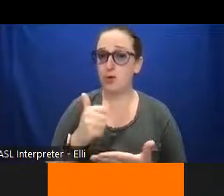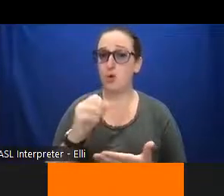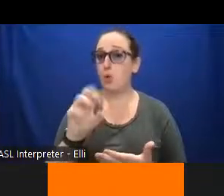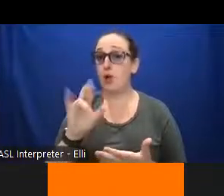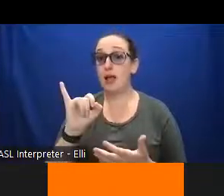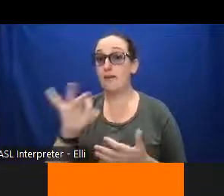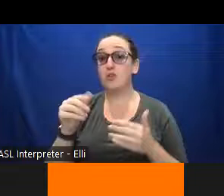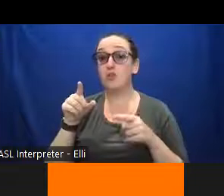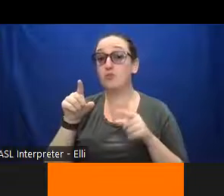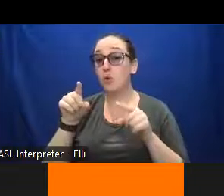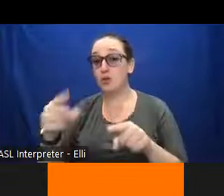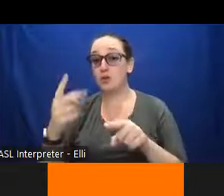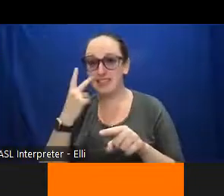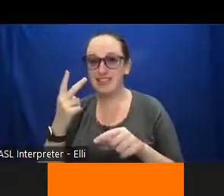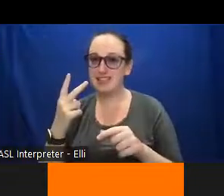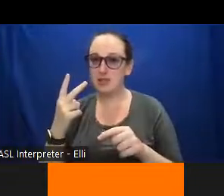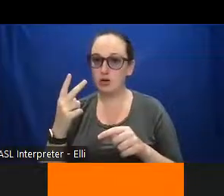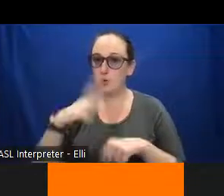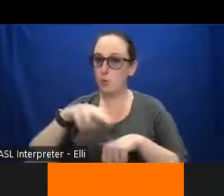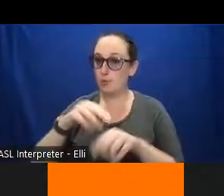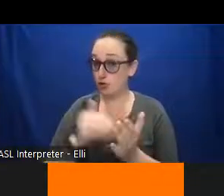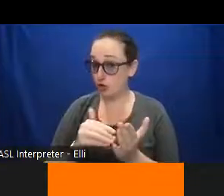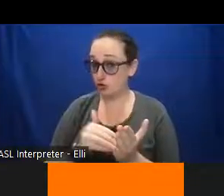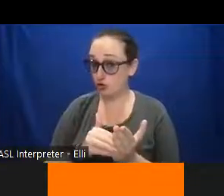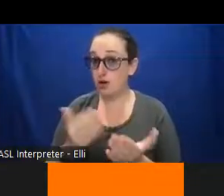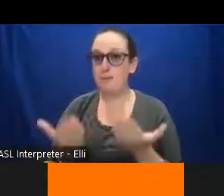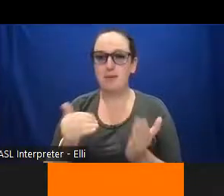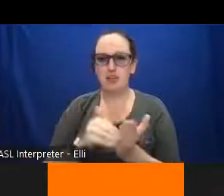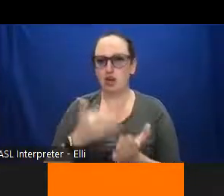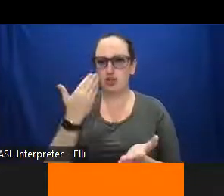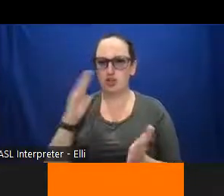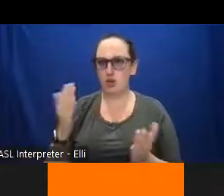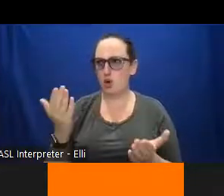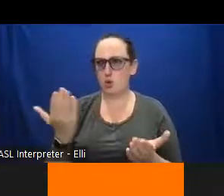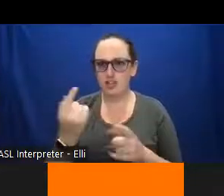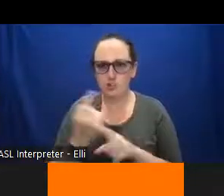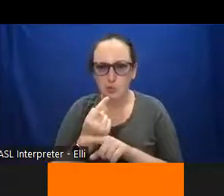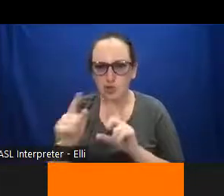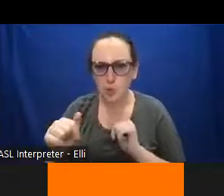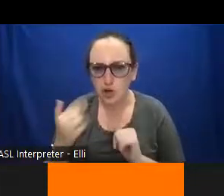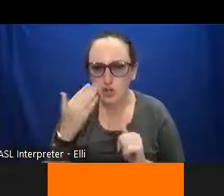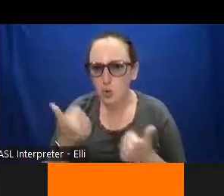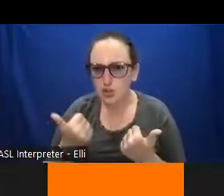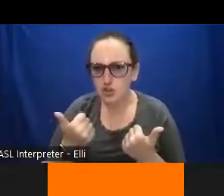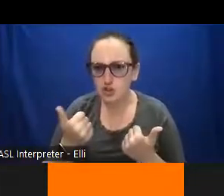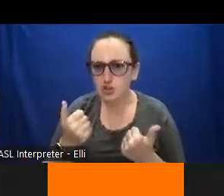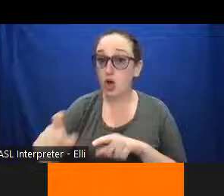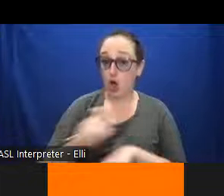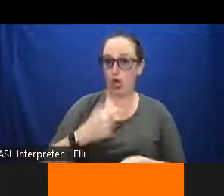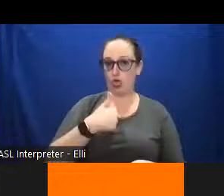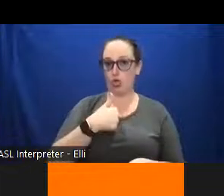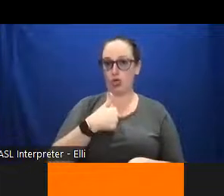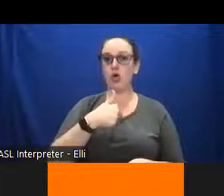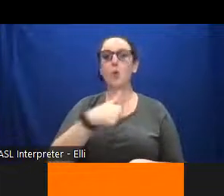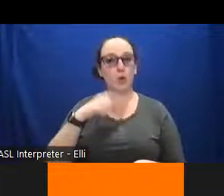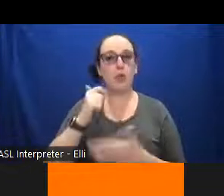their primary care physician, maybe that person doesn't know what tests to order. We can certainly help with that